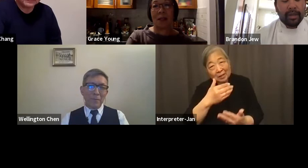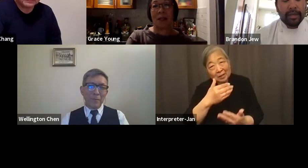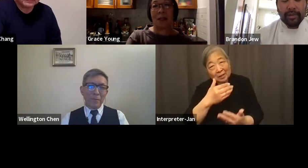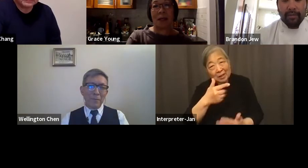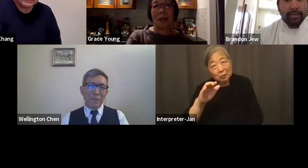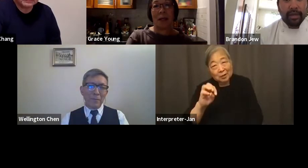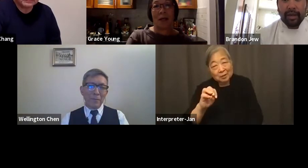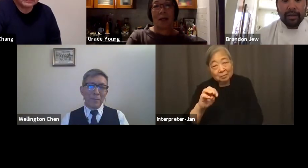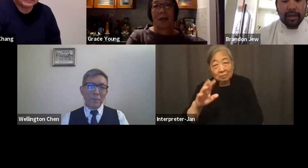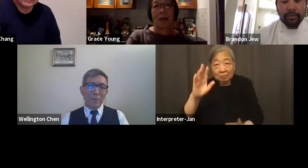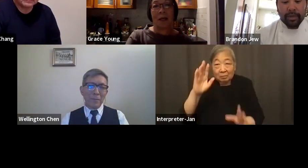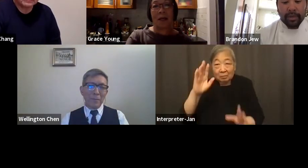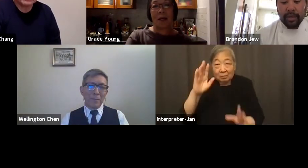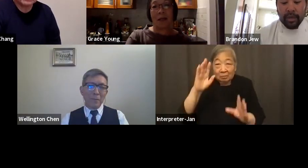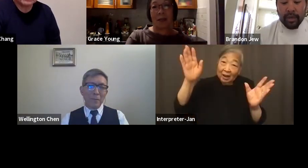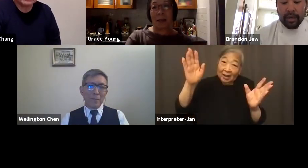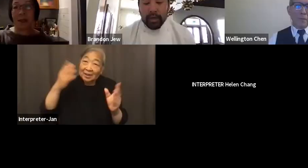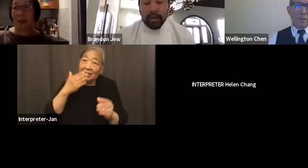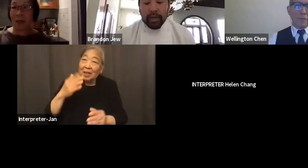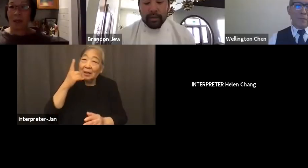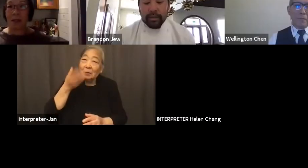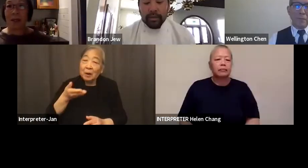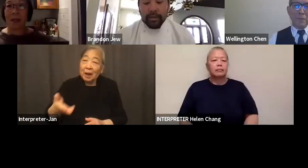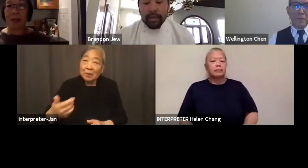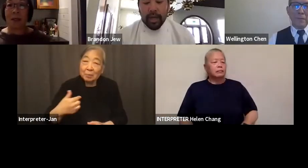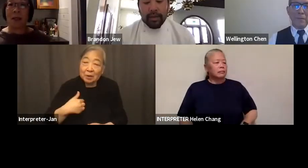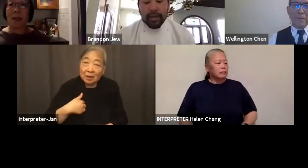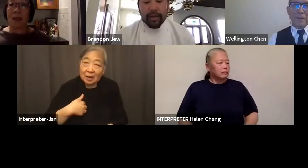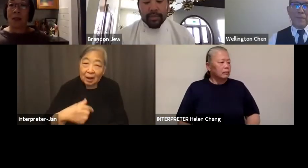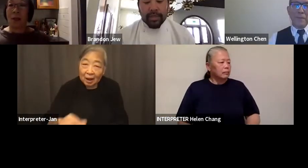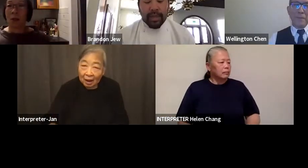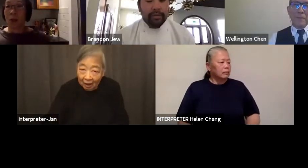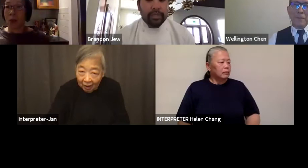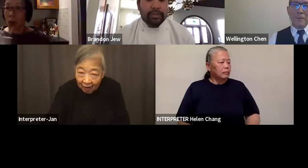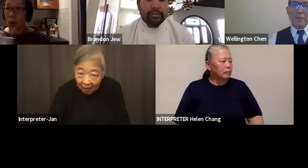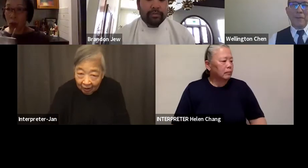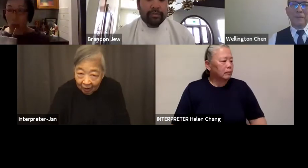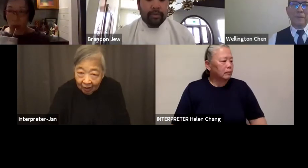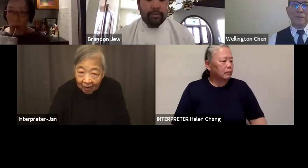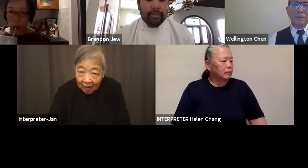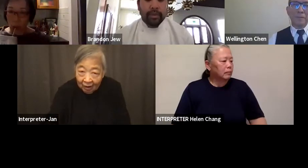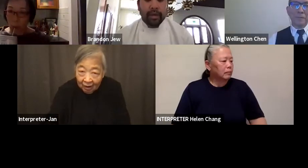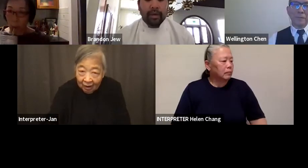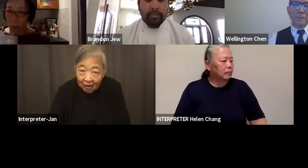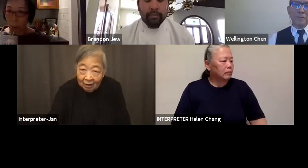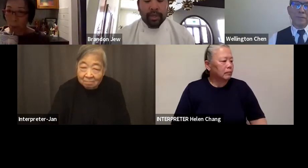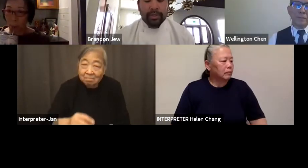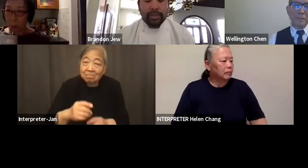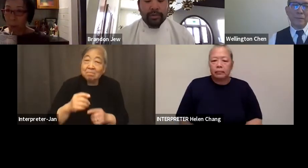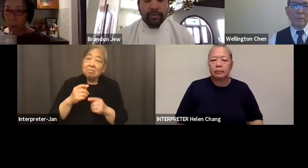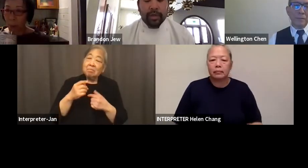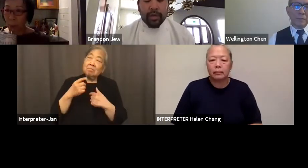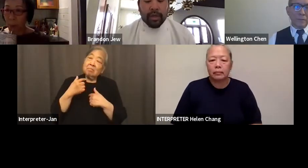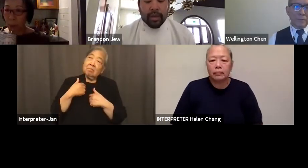Hi, thanks for having me. I really, I think I come today just from a